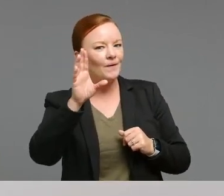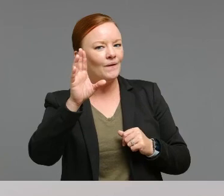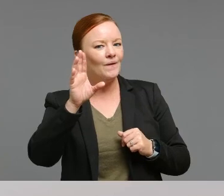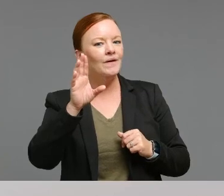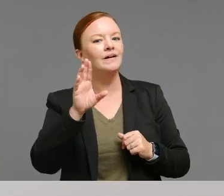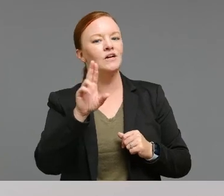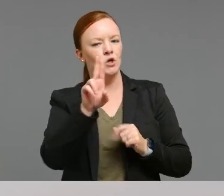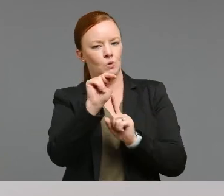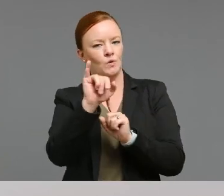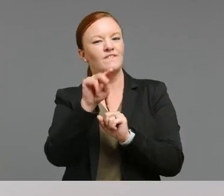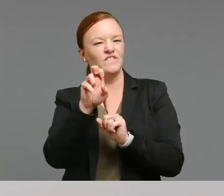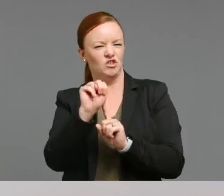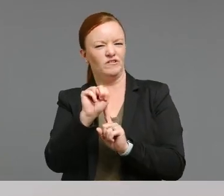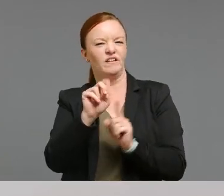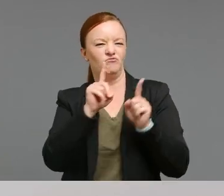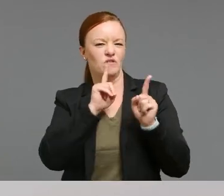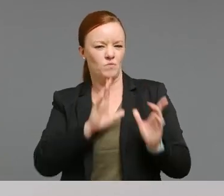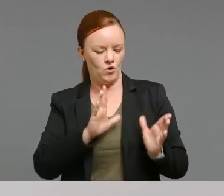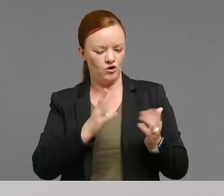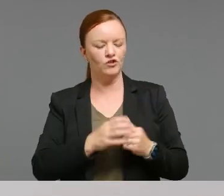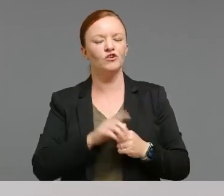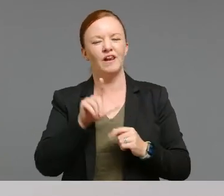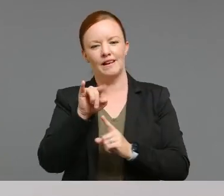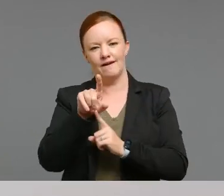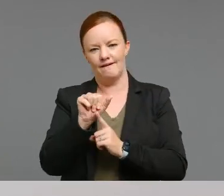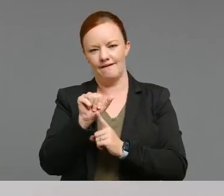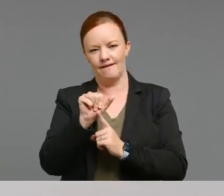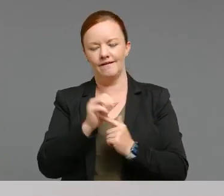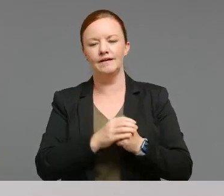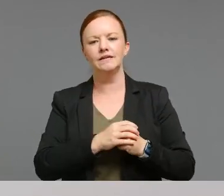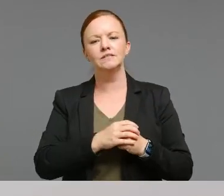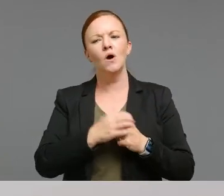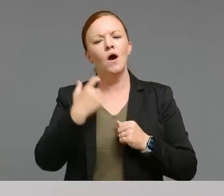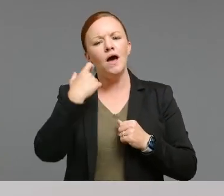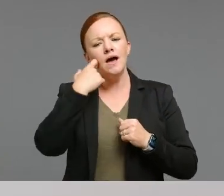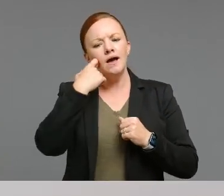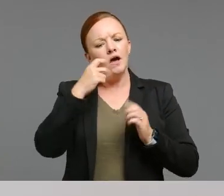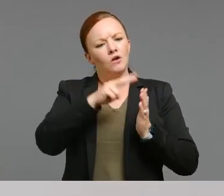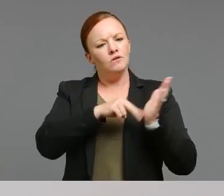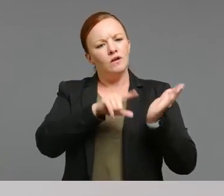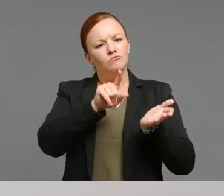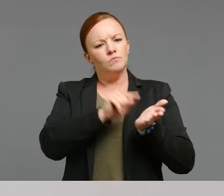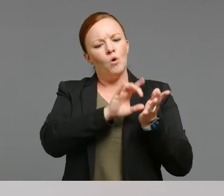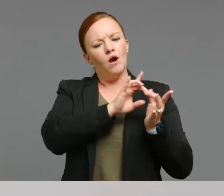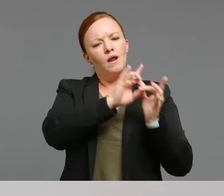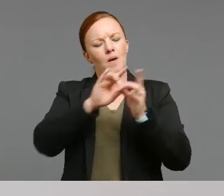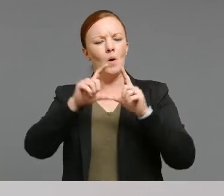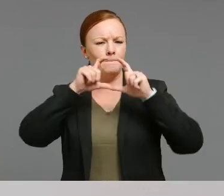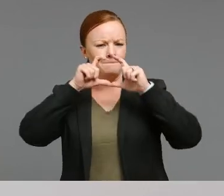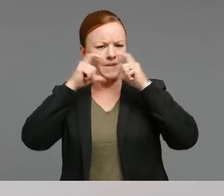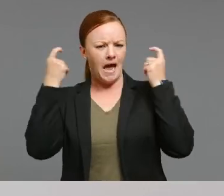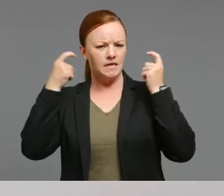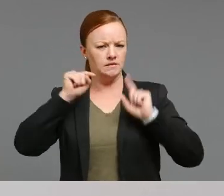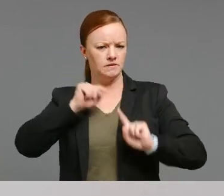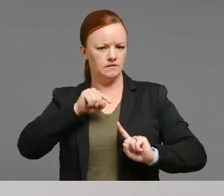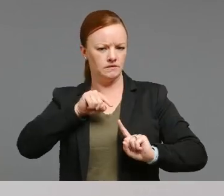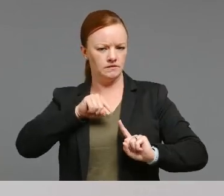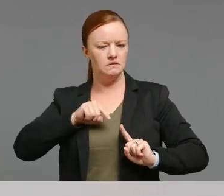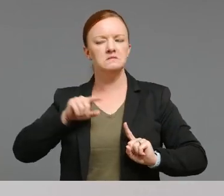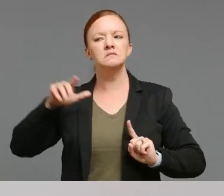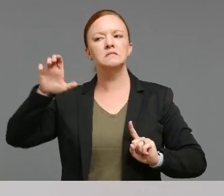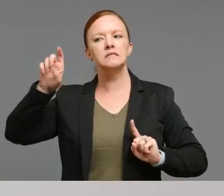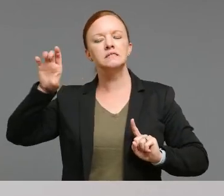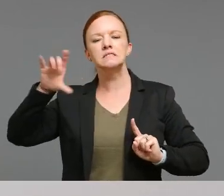Univision. So I read a report about going back to the mask situation. With the lifting of these